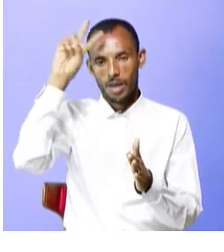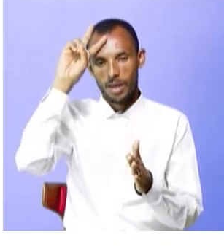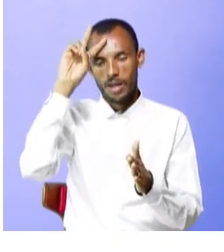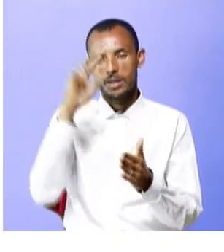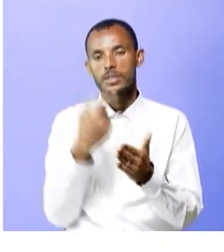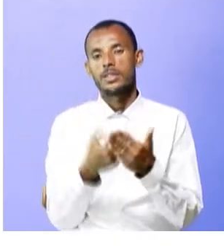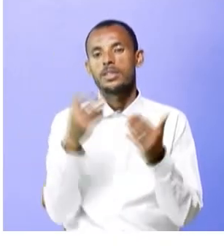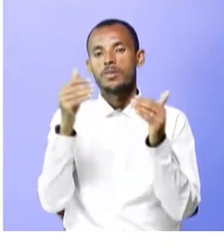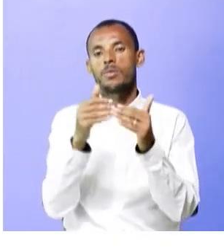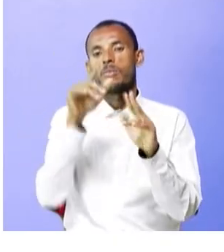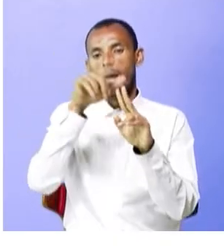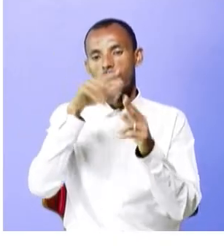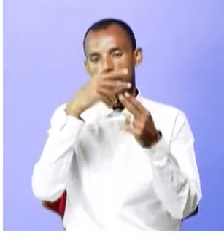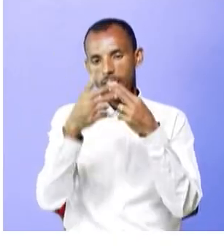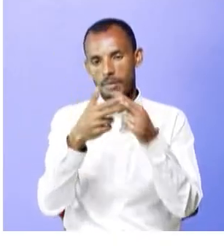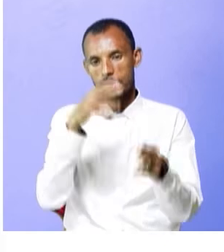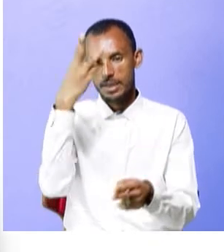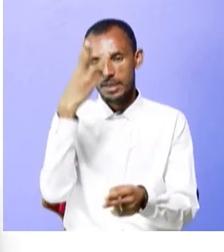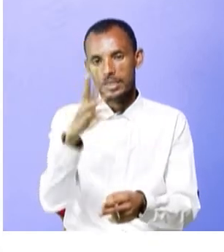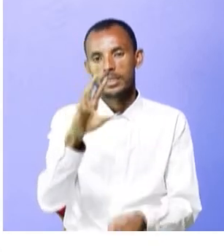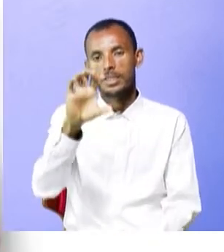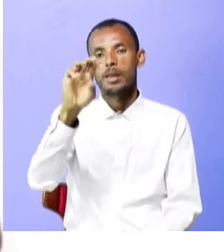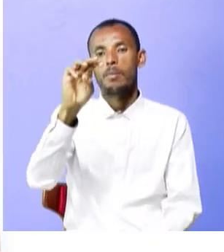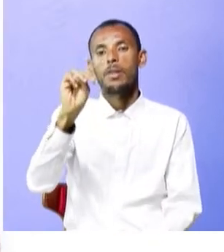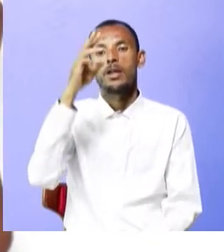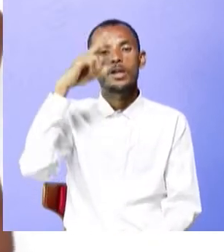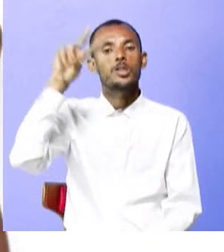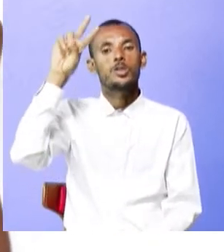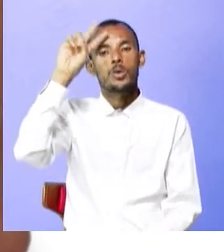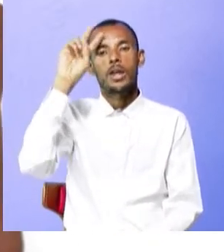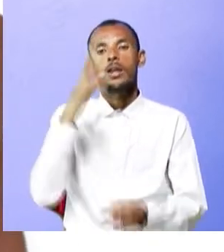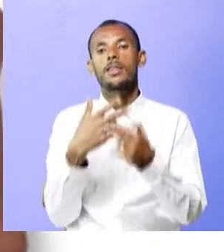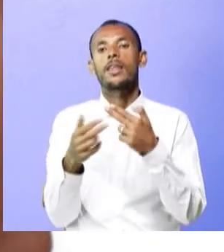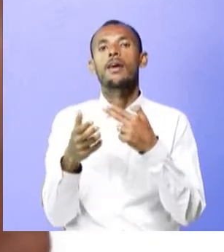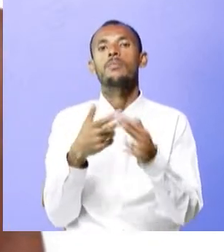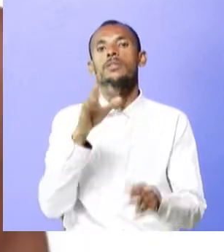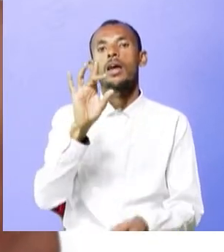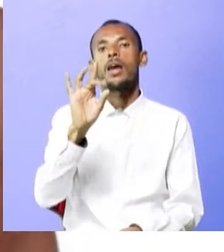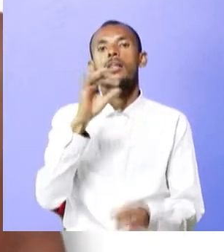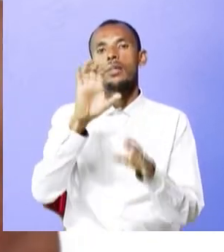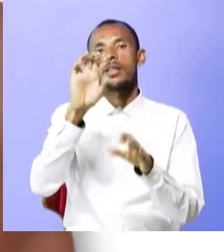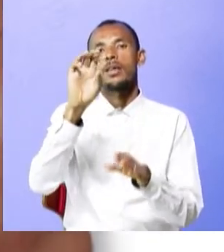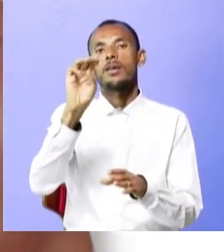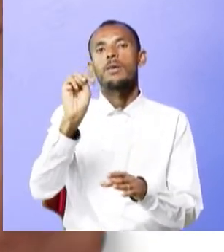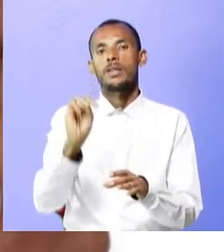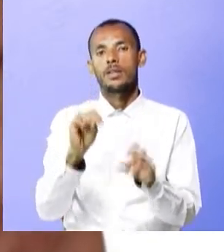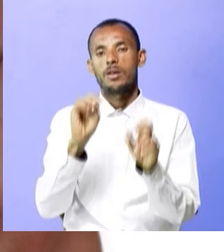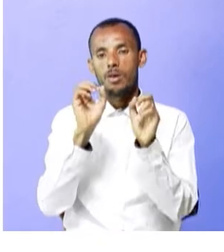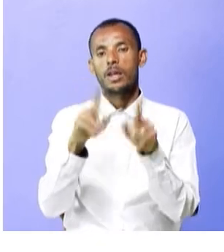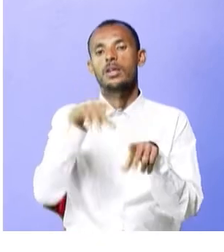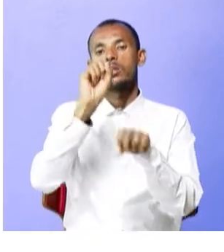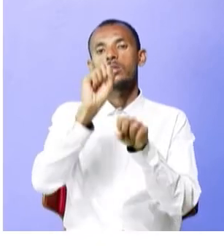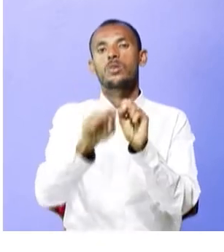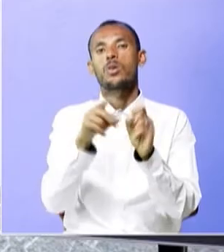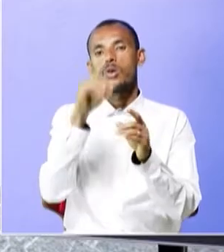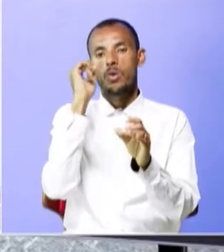this becomes pi times 16 centimeter square times 8 centimeter. Okay, so